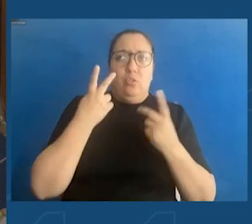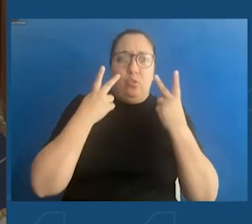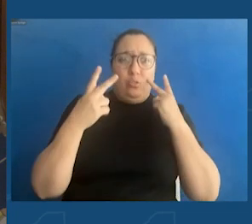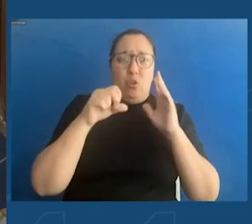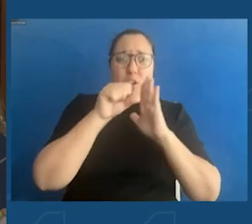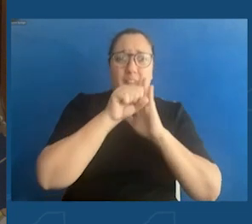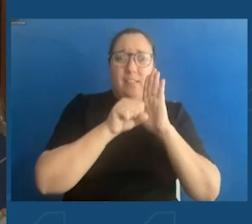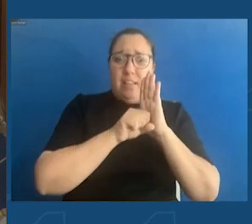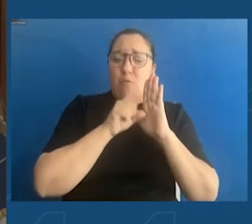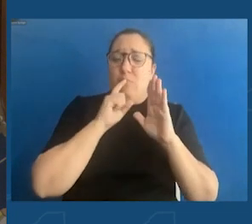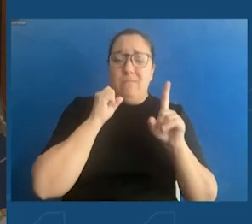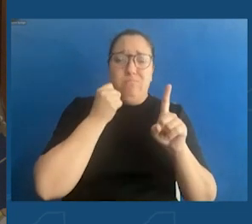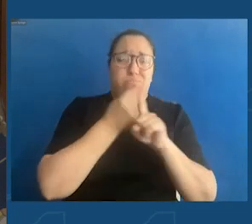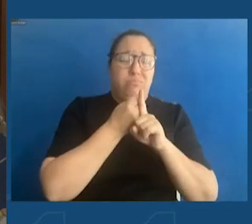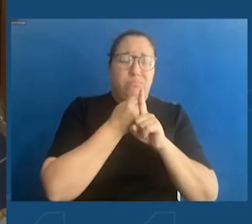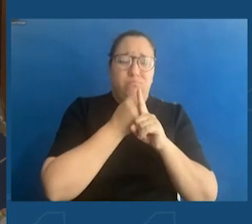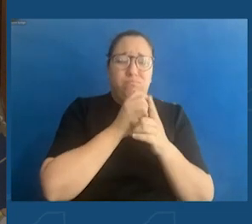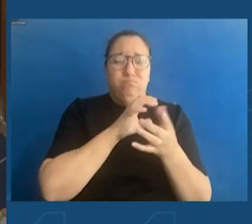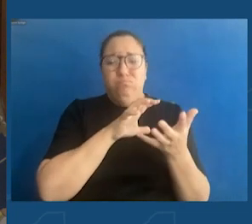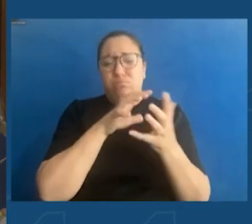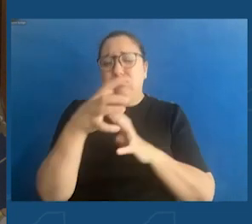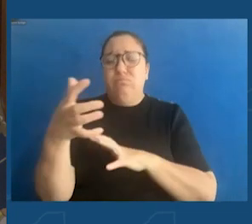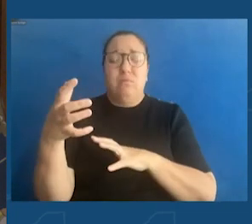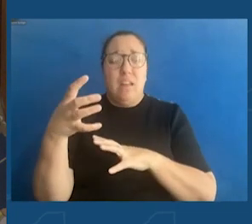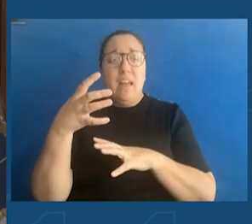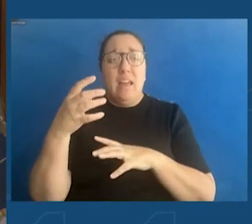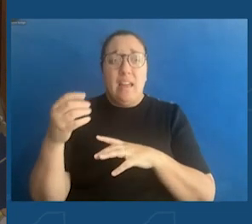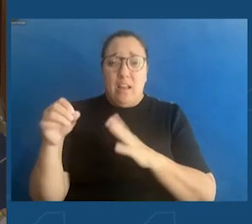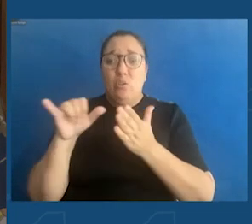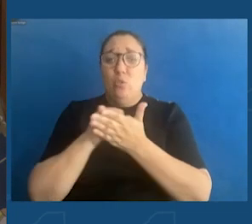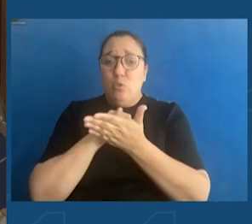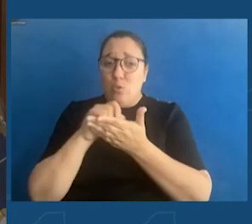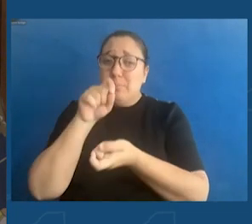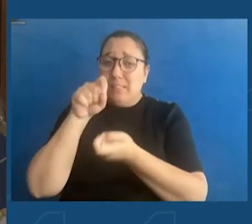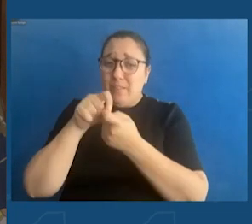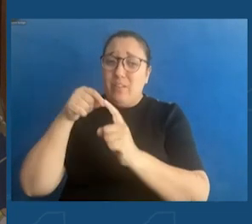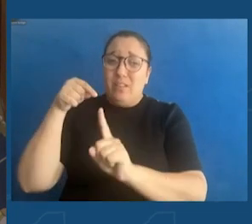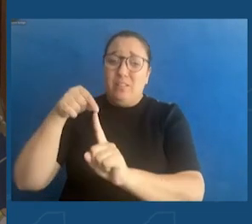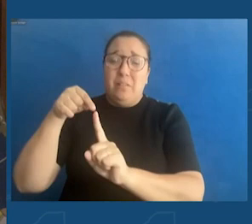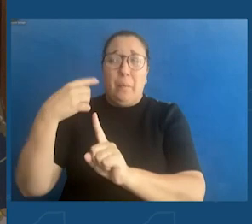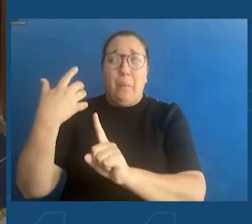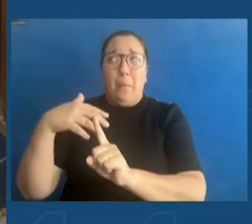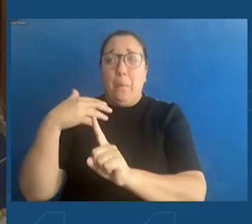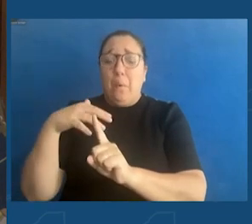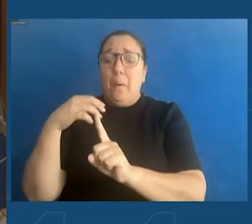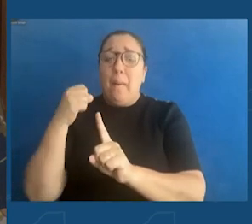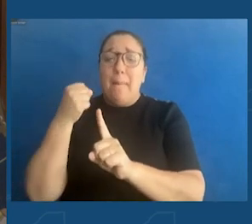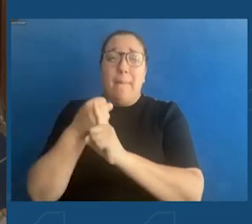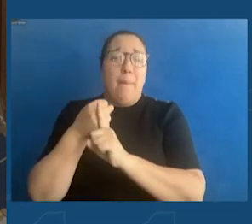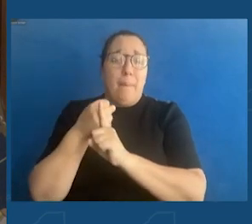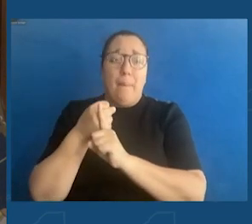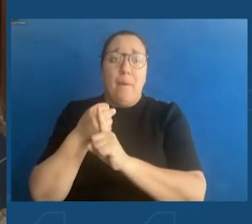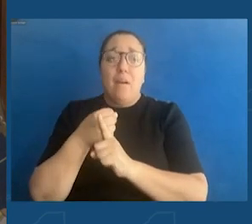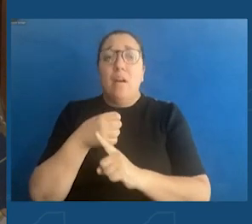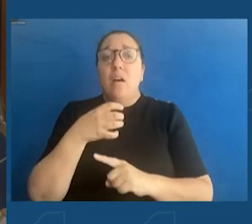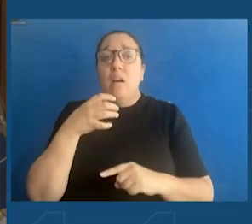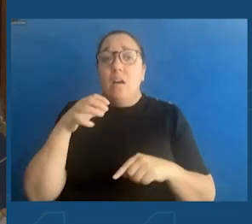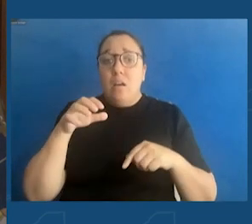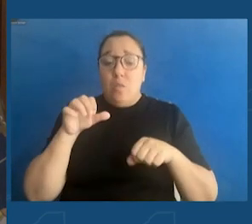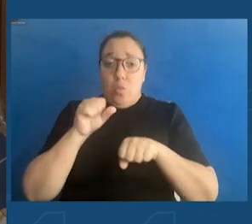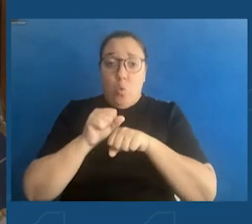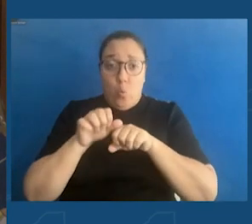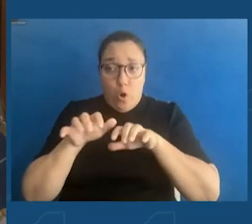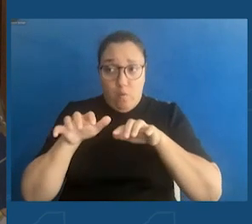hardest, city of New York particularly hit the hardest. And when it comes to rebuilding our healthcare workforce, we think about what happened